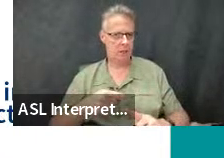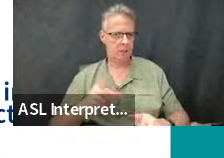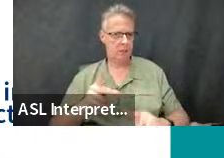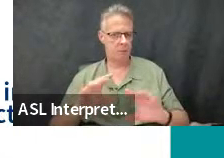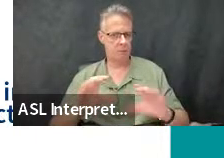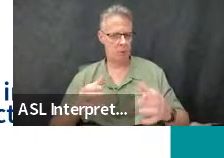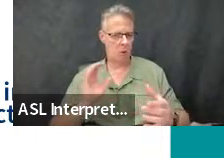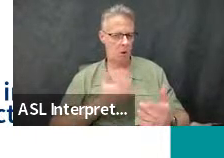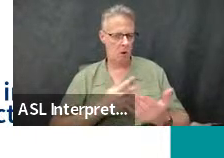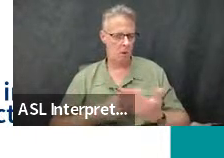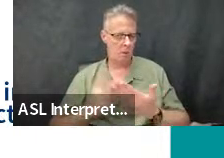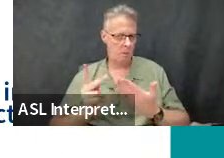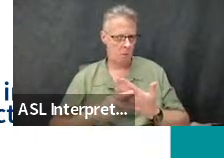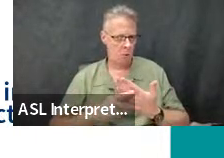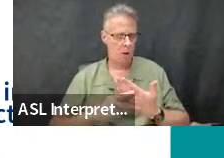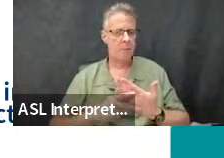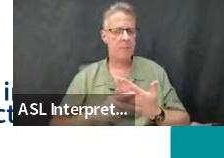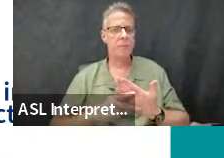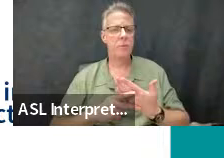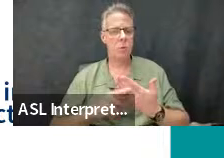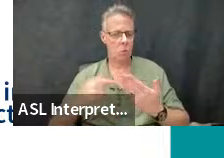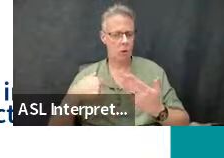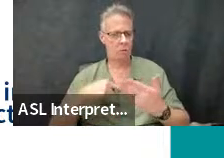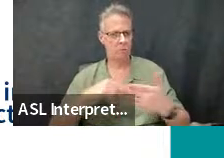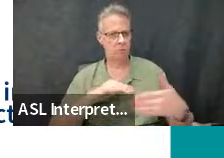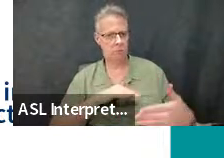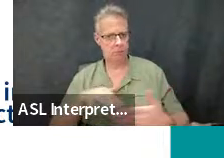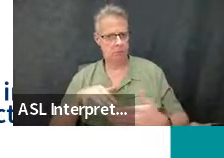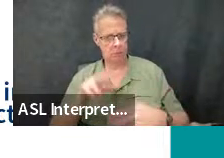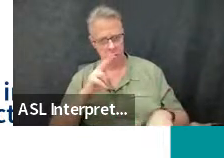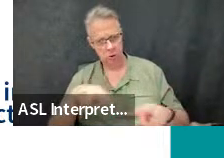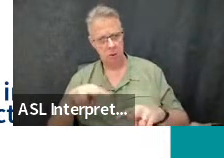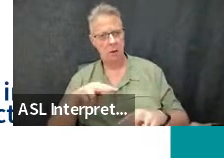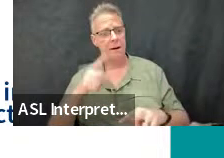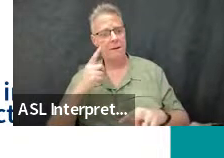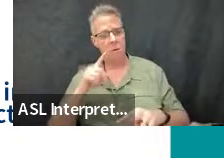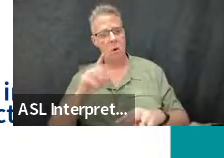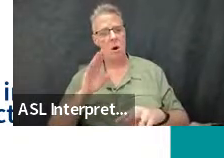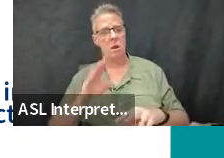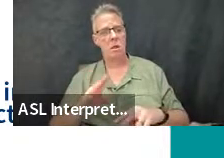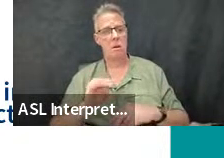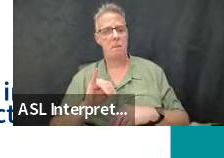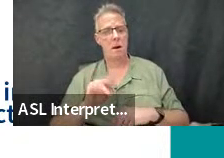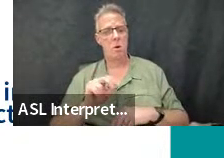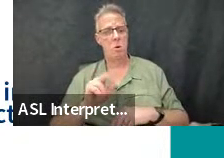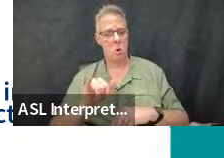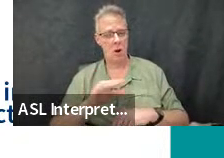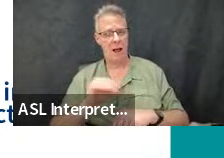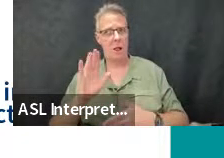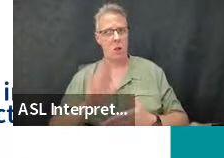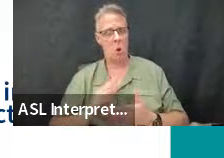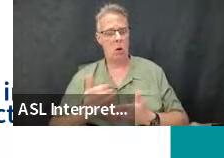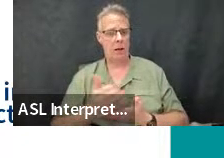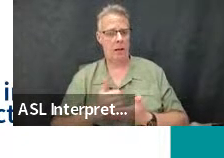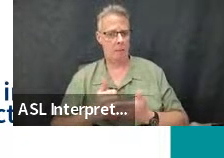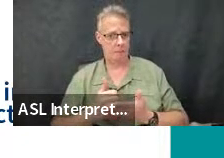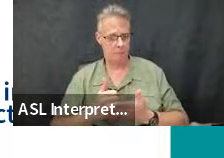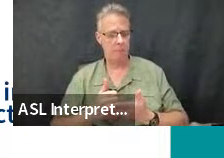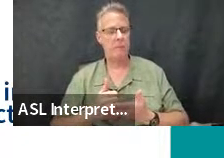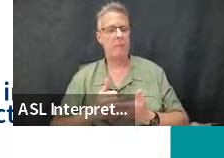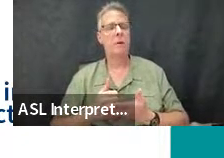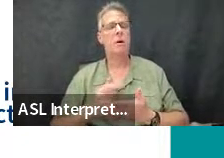our program, we have been looking at, in addition to minority and low-income households, we've also been looking at